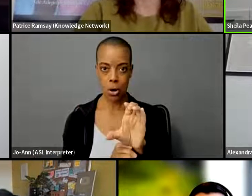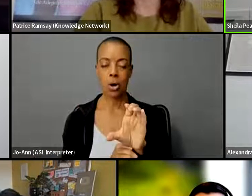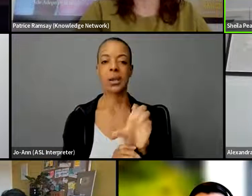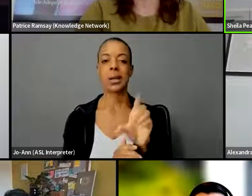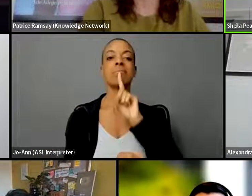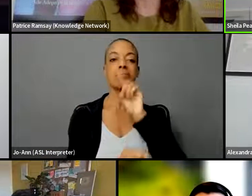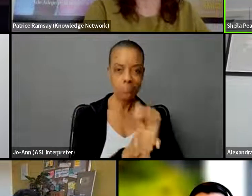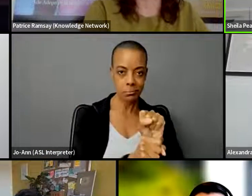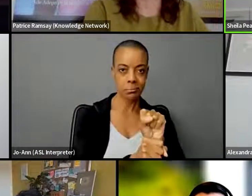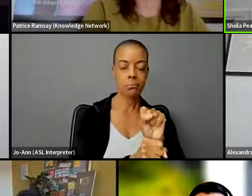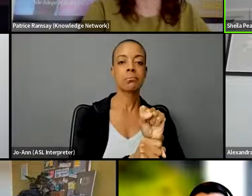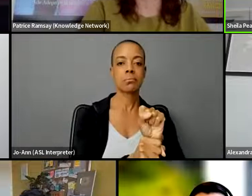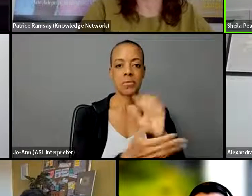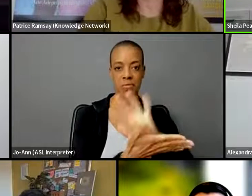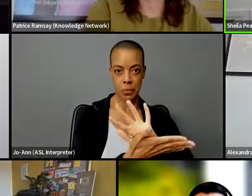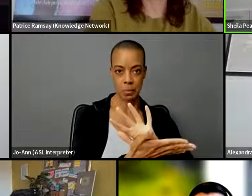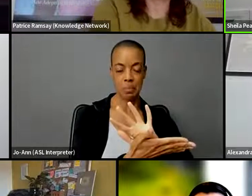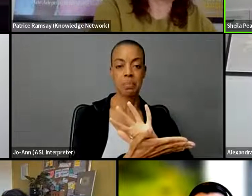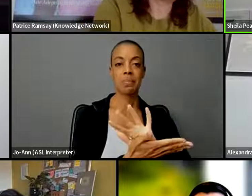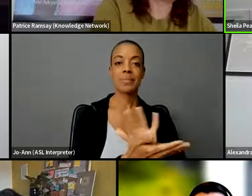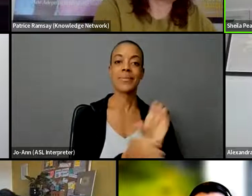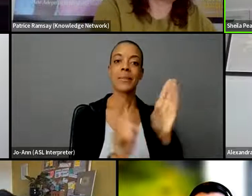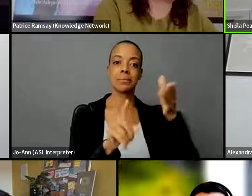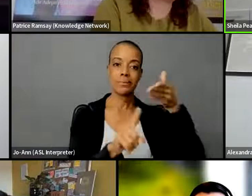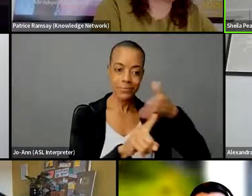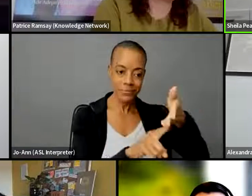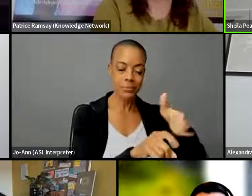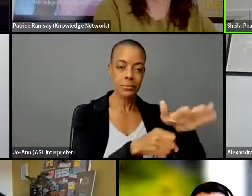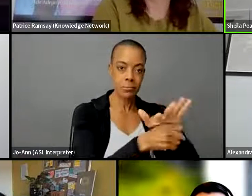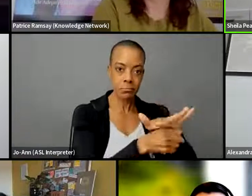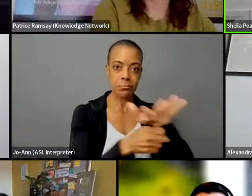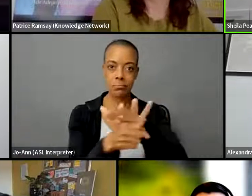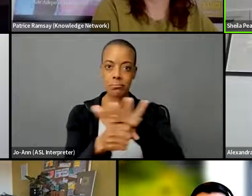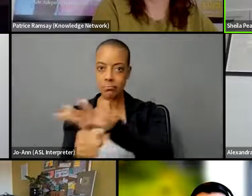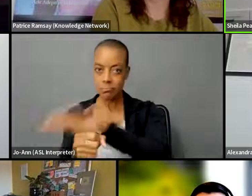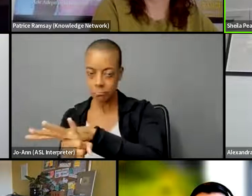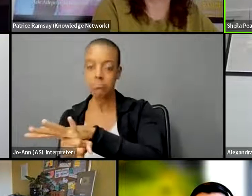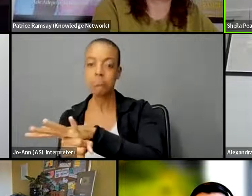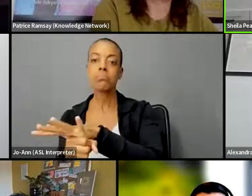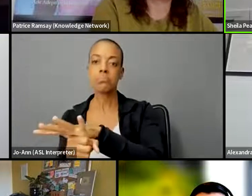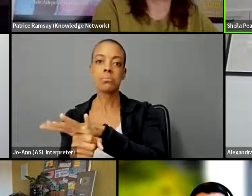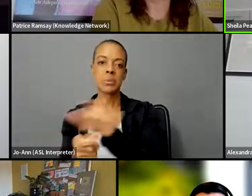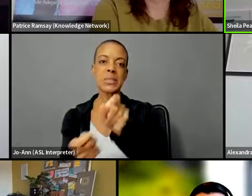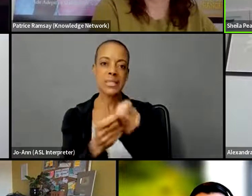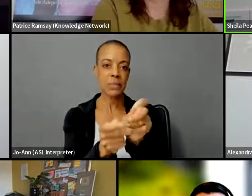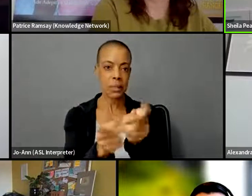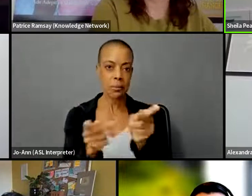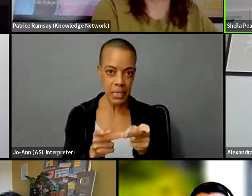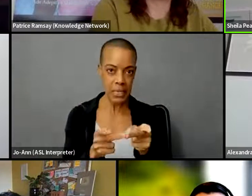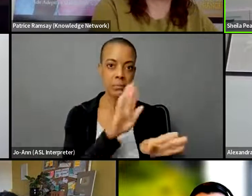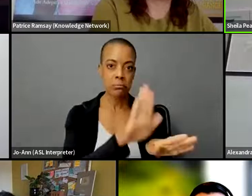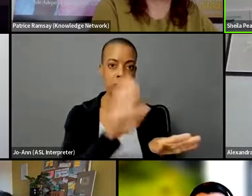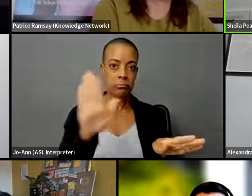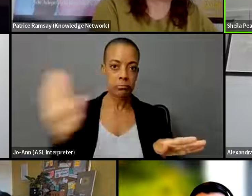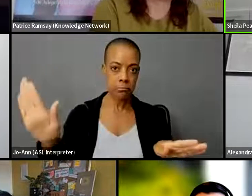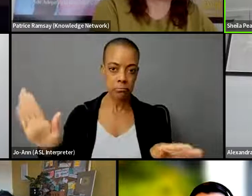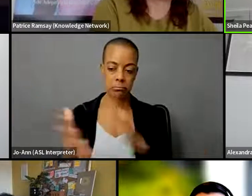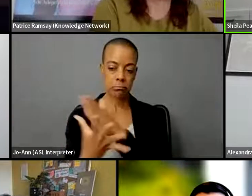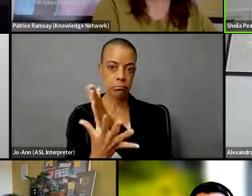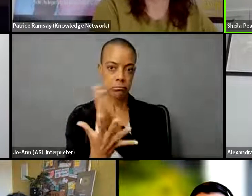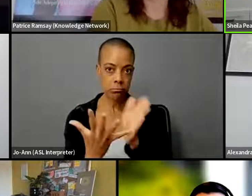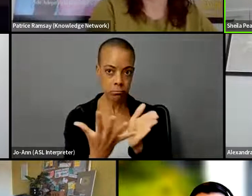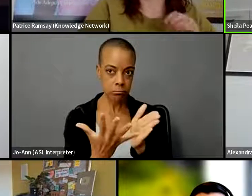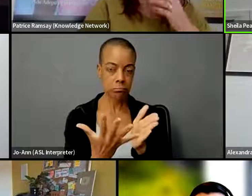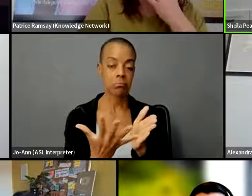films. They are regional-based stories with universal appeal. So they're regional to the regions that we work in. So